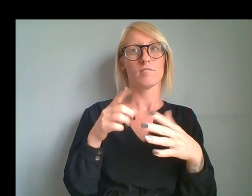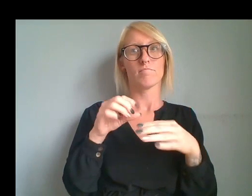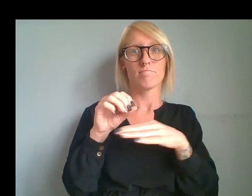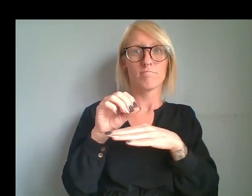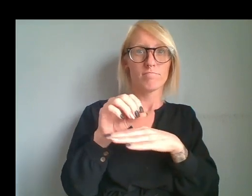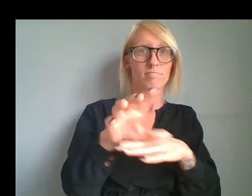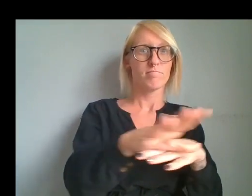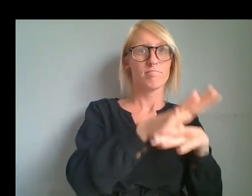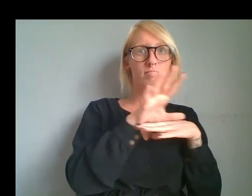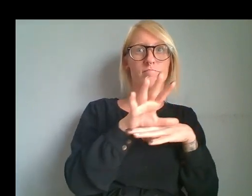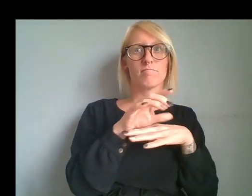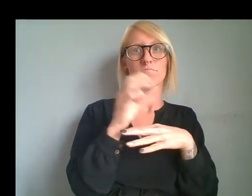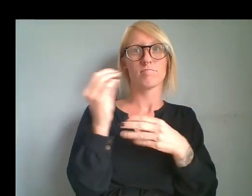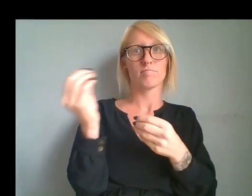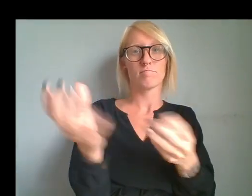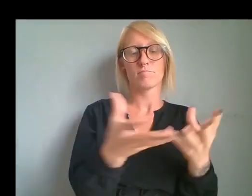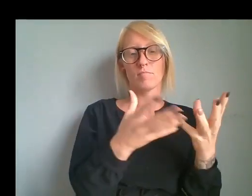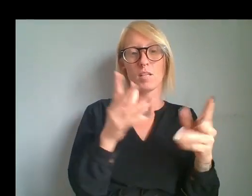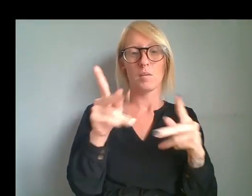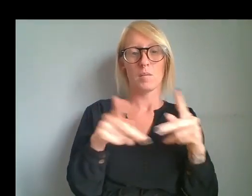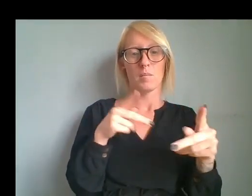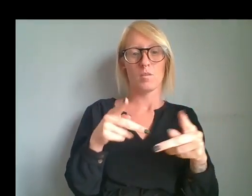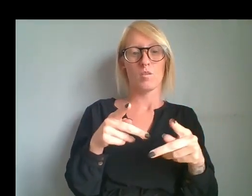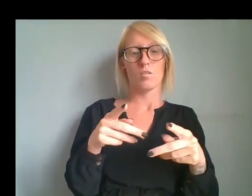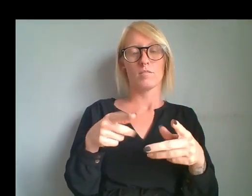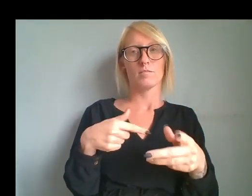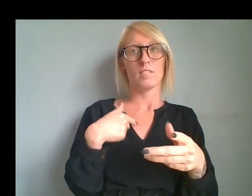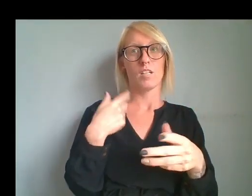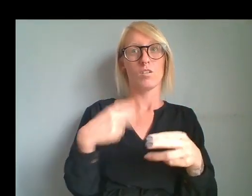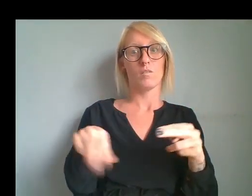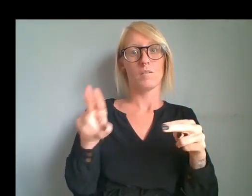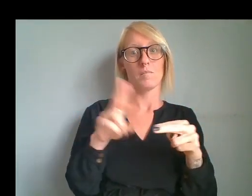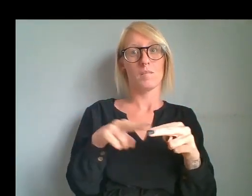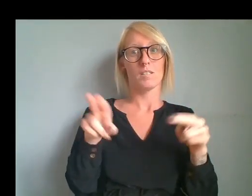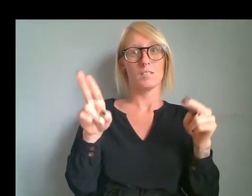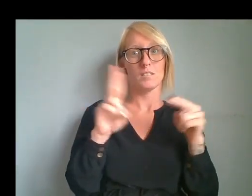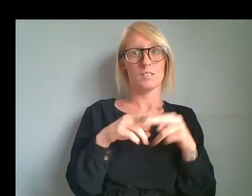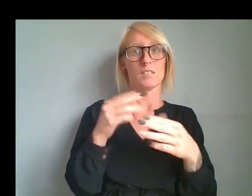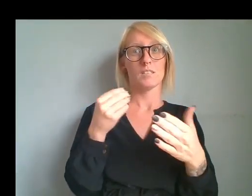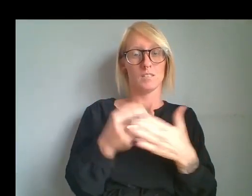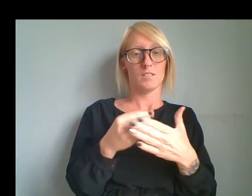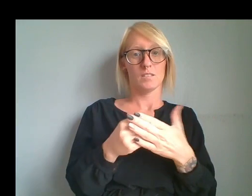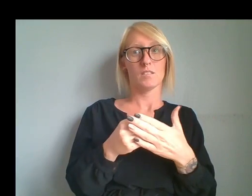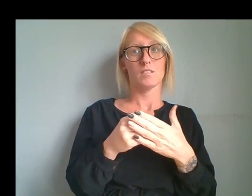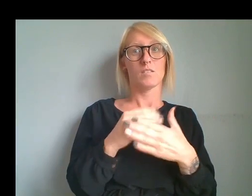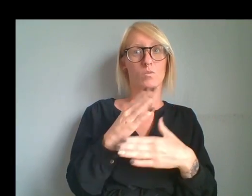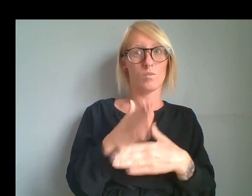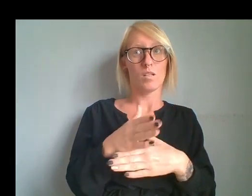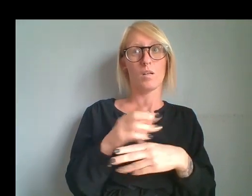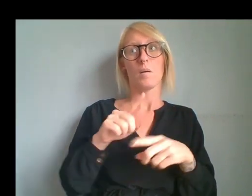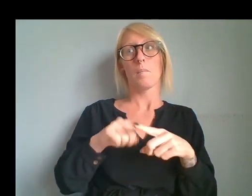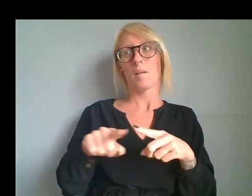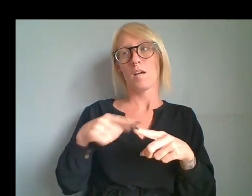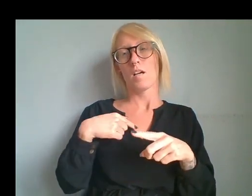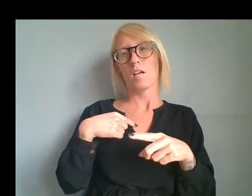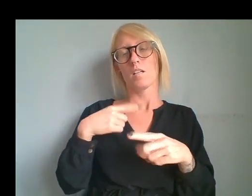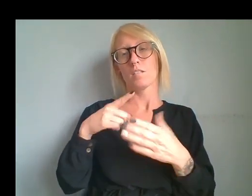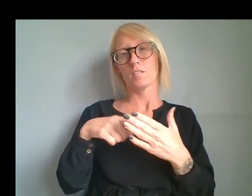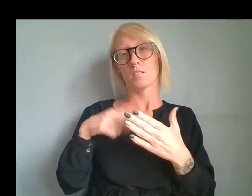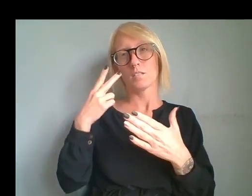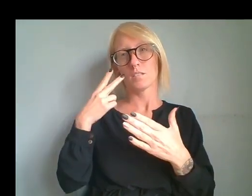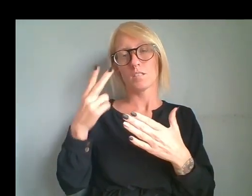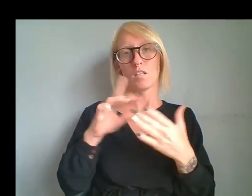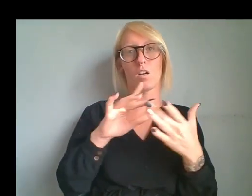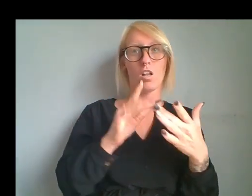you are raising money, that's great. I don't know that the money would necessarily come pouring in, but I think it's nice to have a measure of what's coming in online versus what's